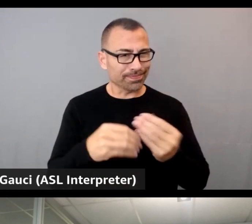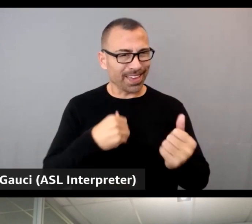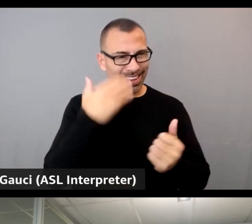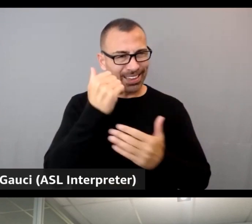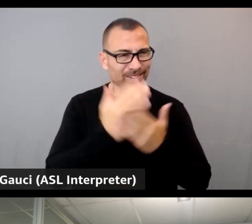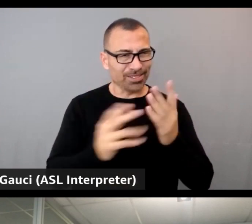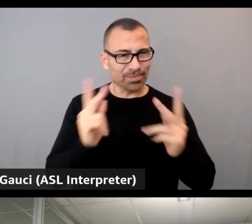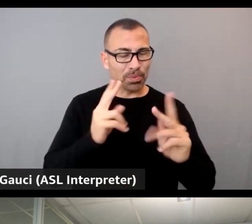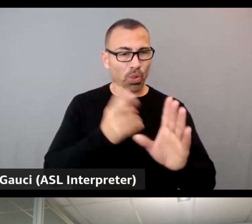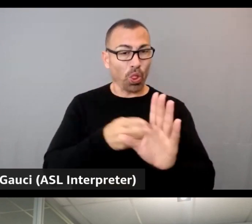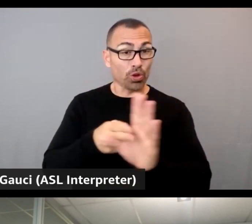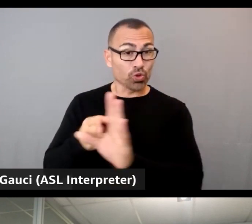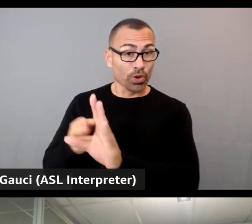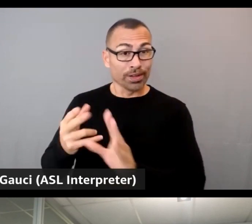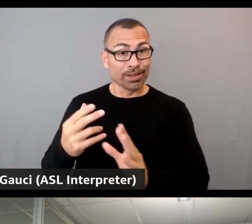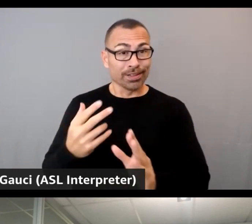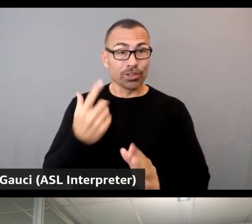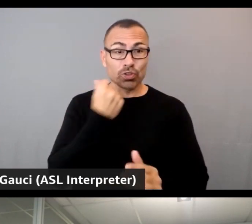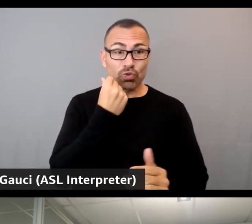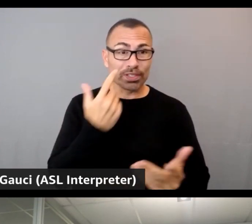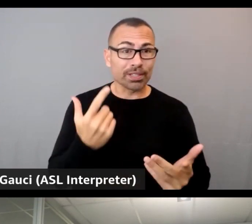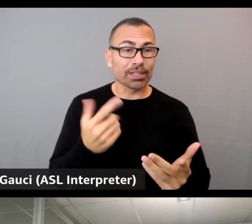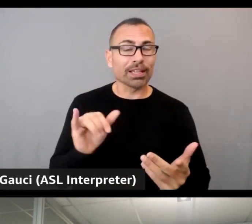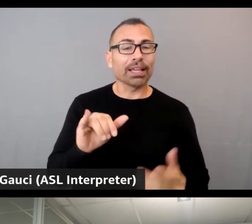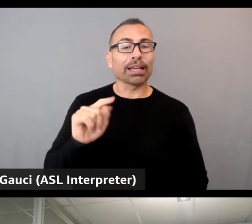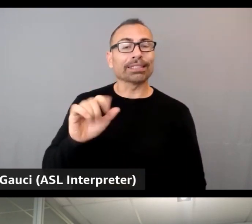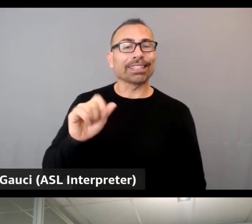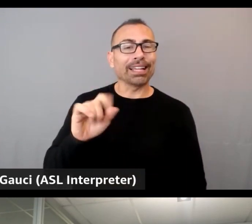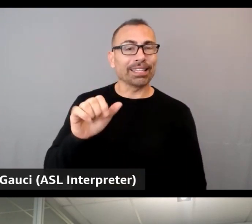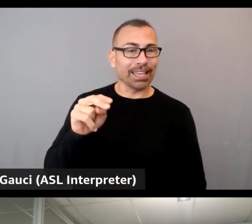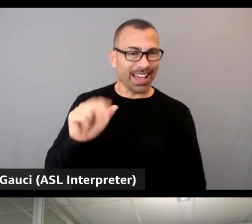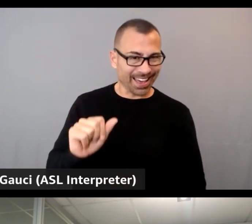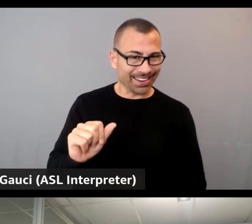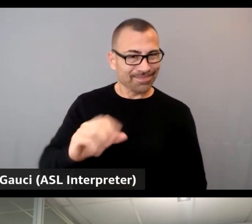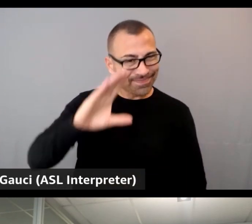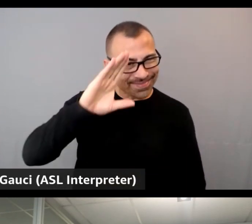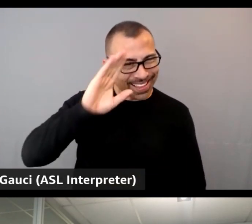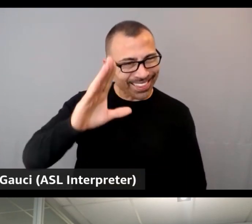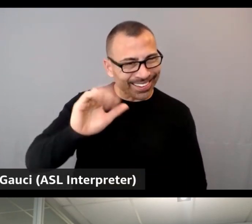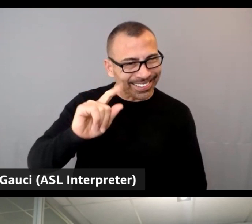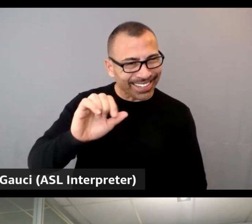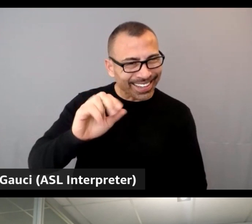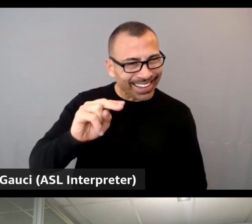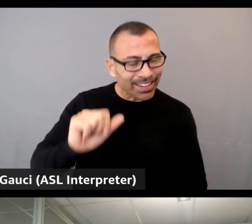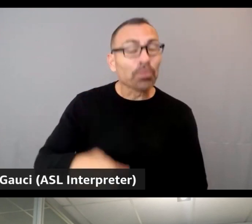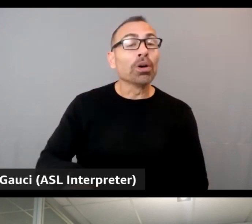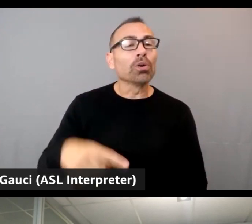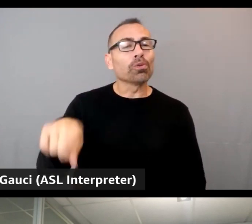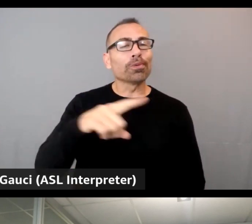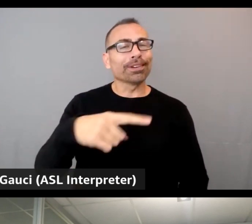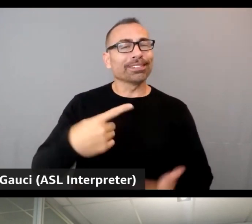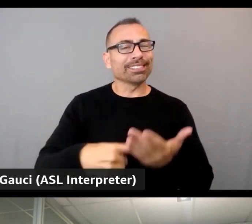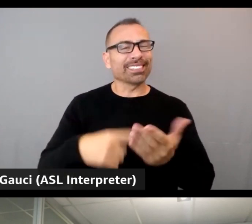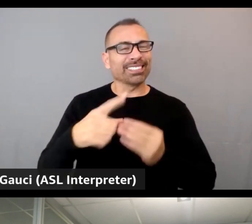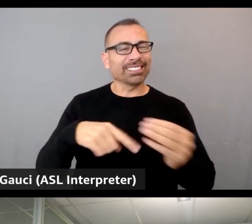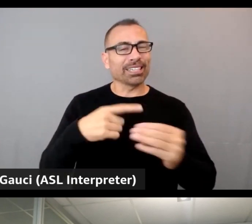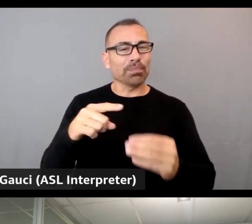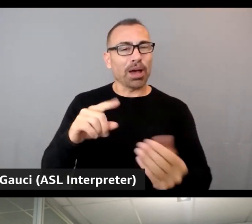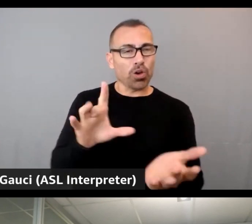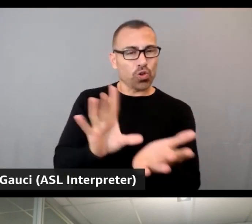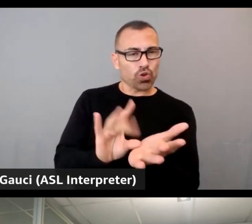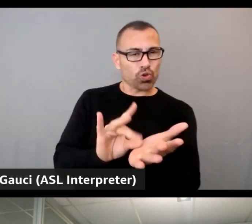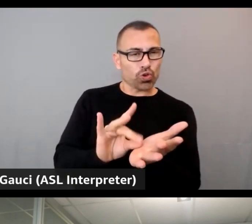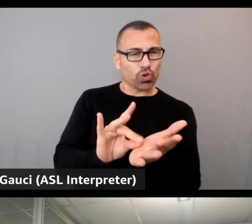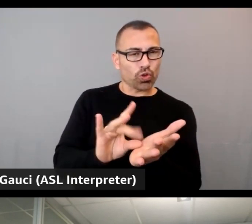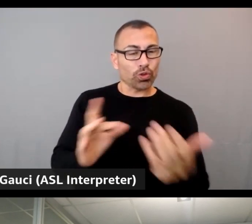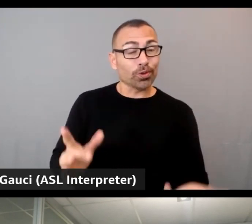it sounds like they just joined us, like Tatiana. So hello, we're talking about Glue Data Quality. And the reason why we do this live is because